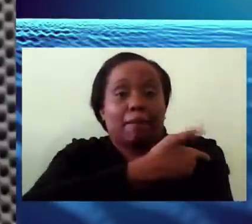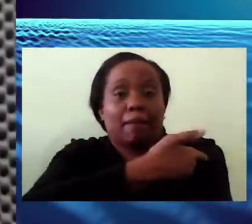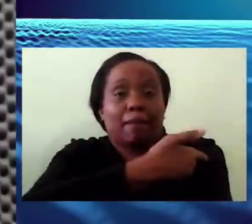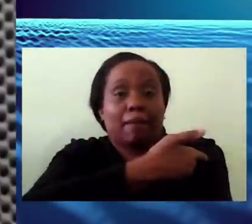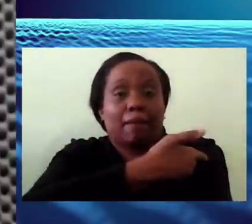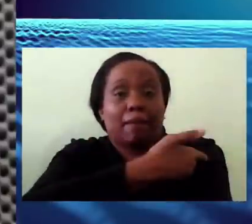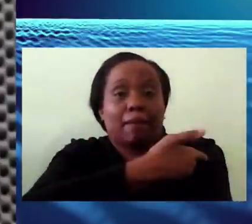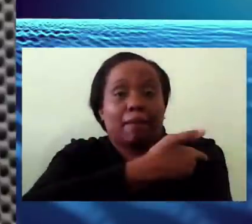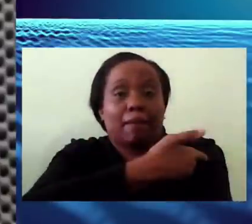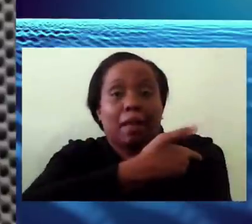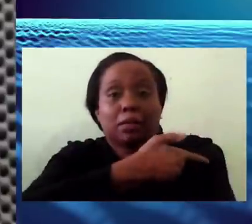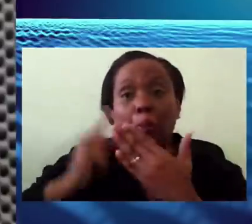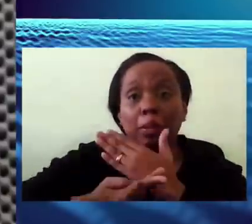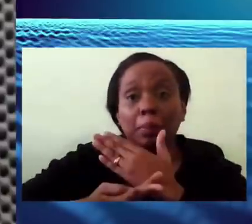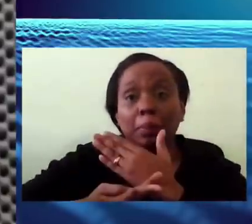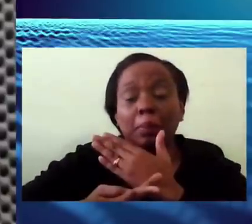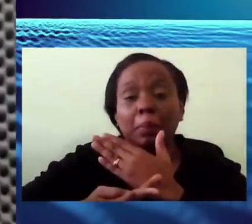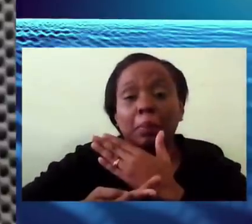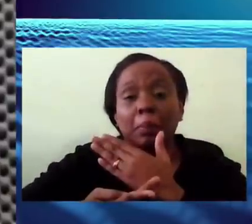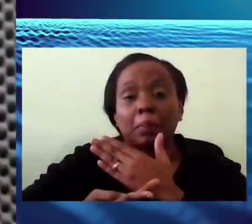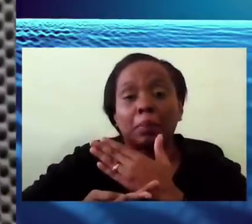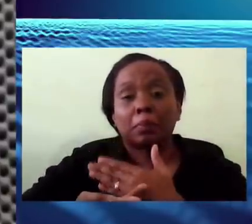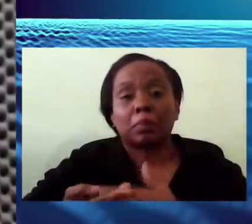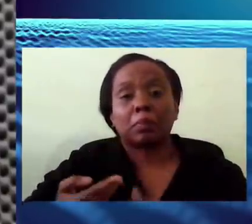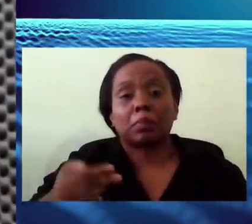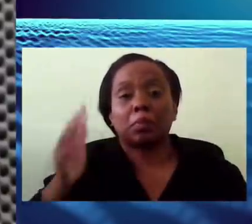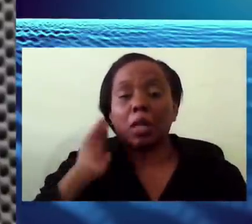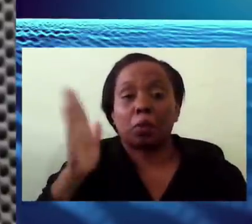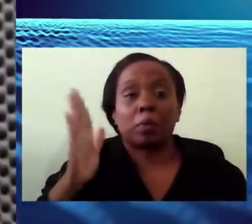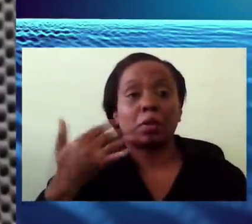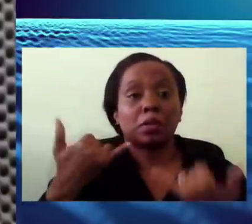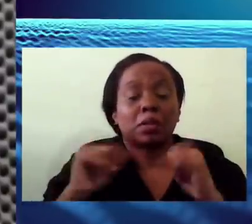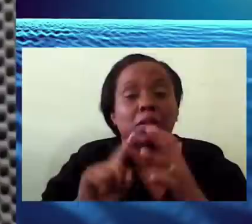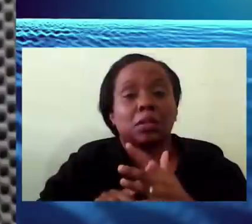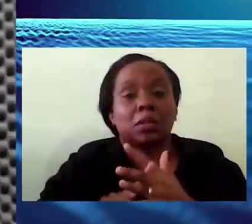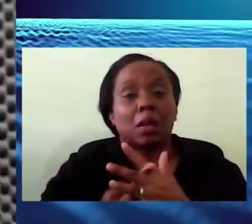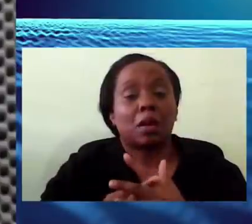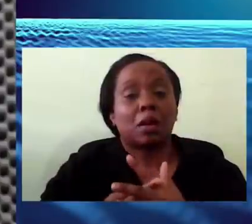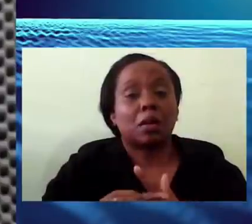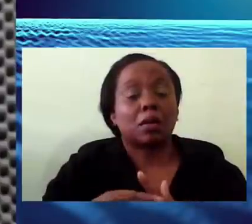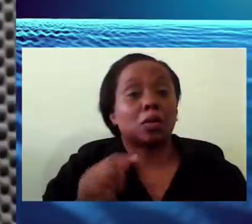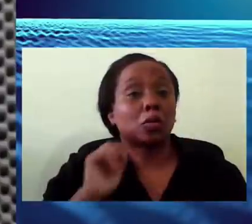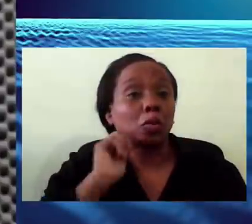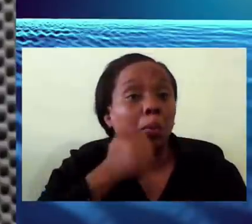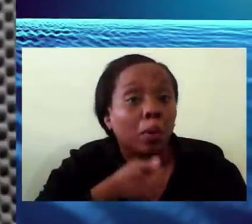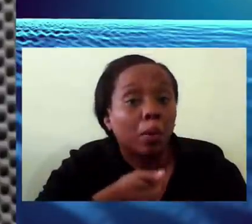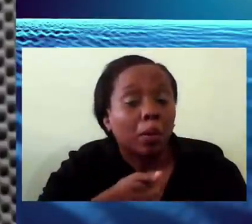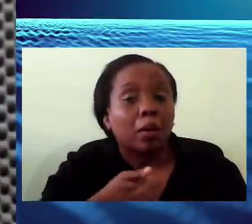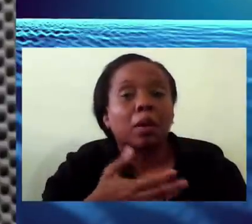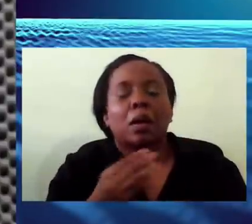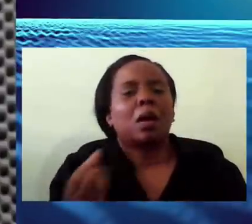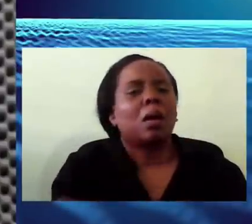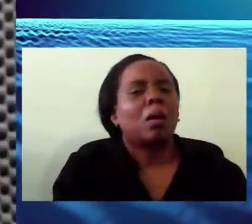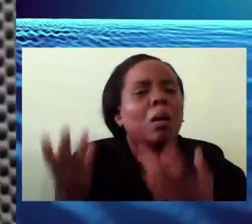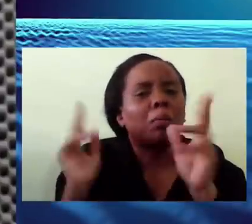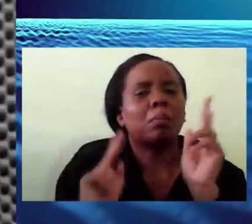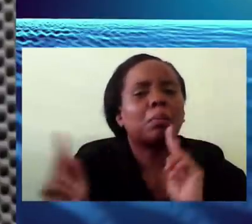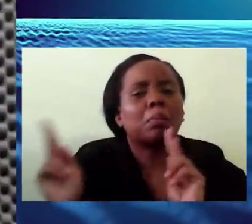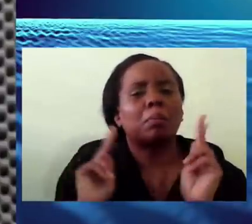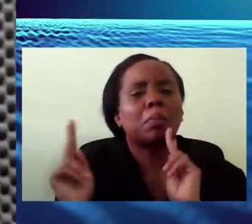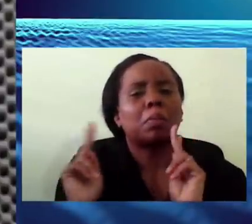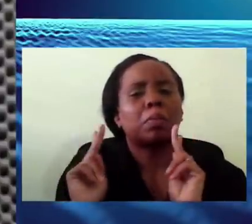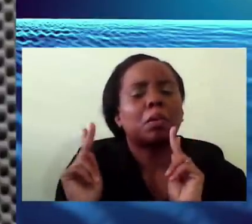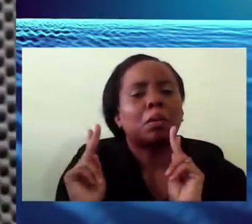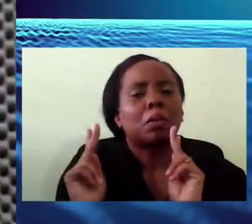commence administrating the second doses tomorrow? And would you be able to say how many persons have been vaccinated since